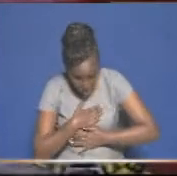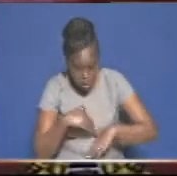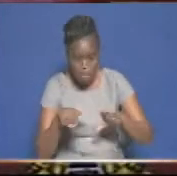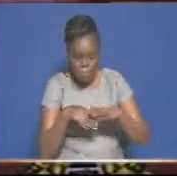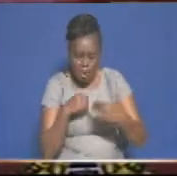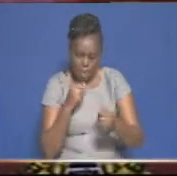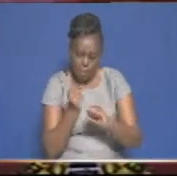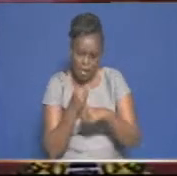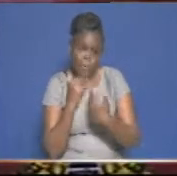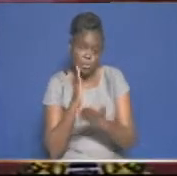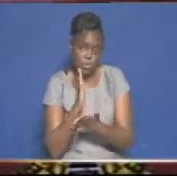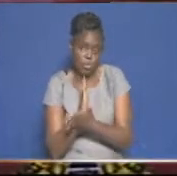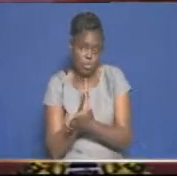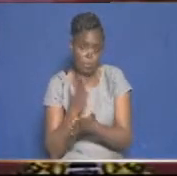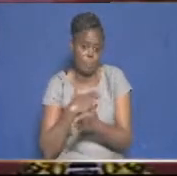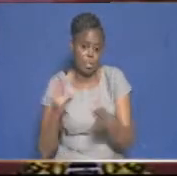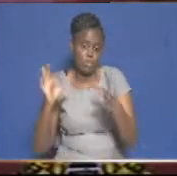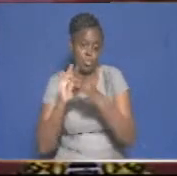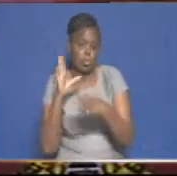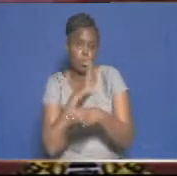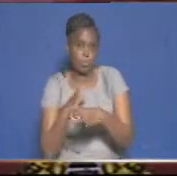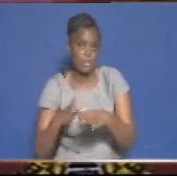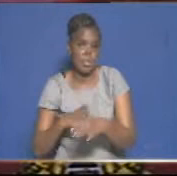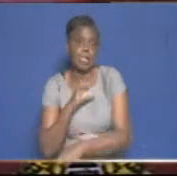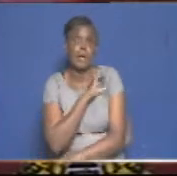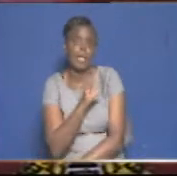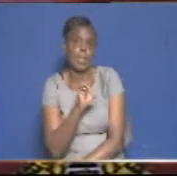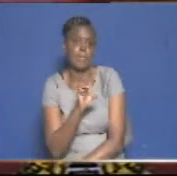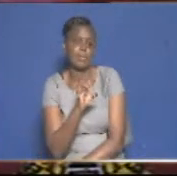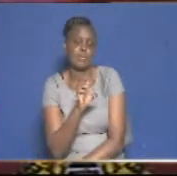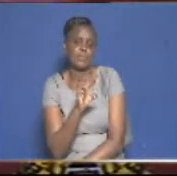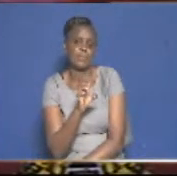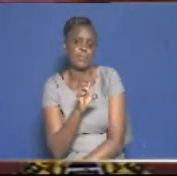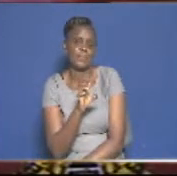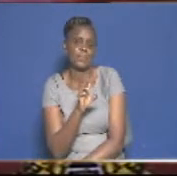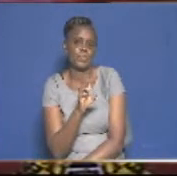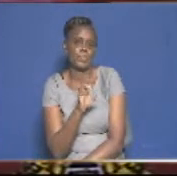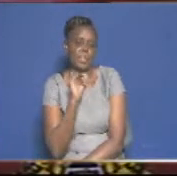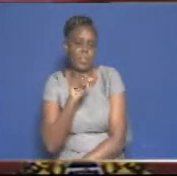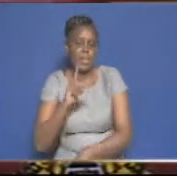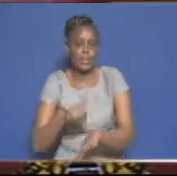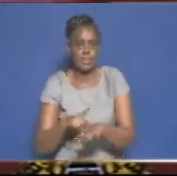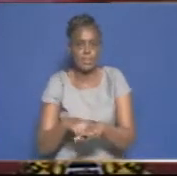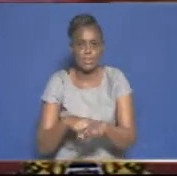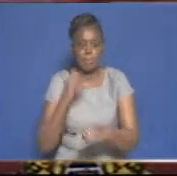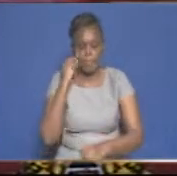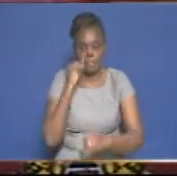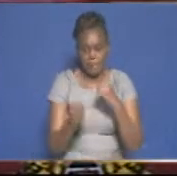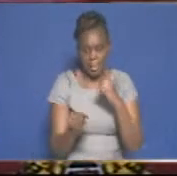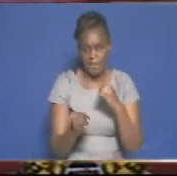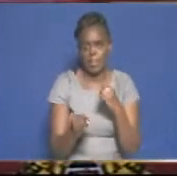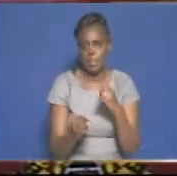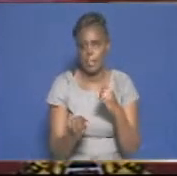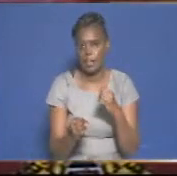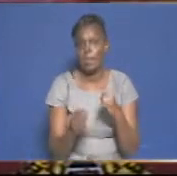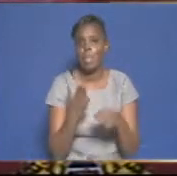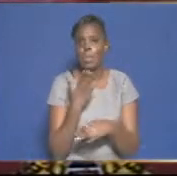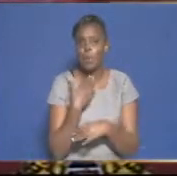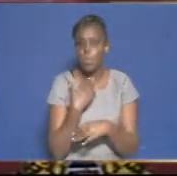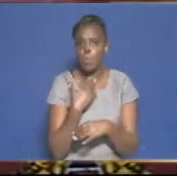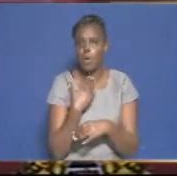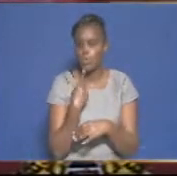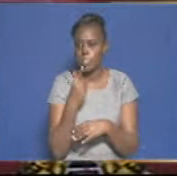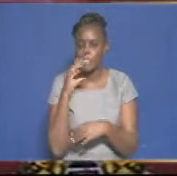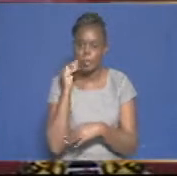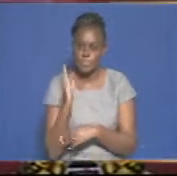sure that I joined the Committee of Energy at that time. But Mr. Speaker, finally, I really want to indulge you